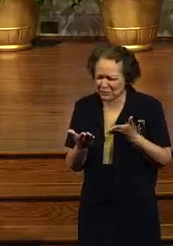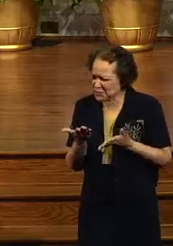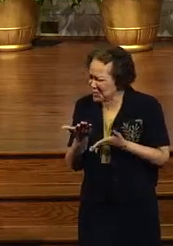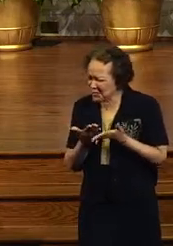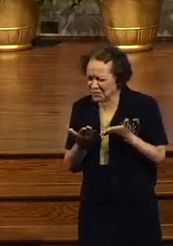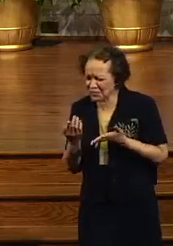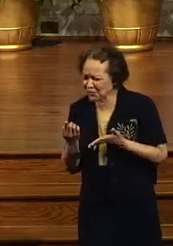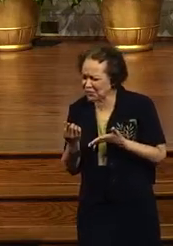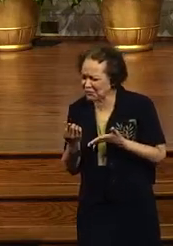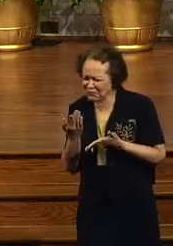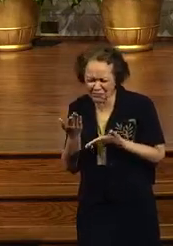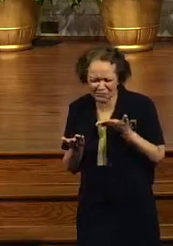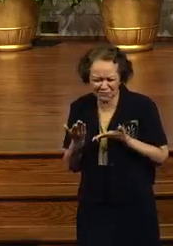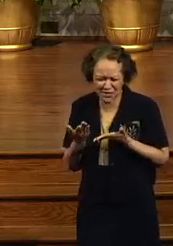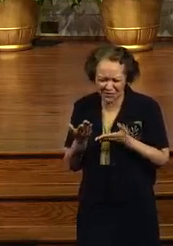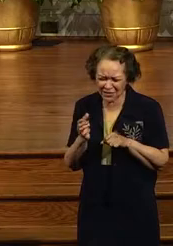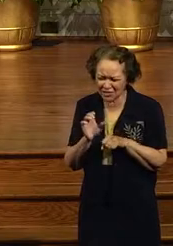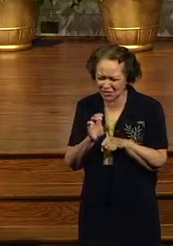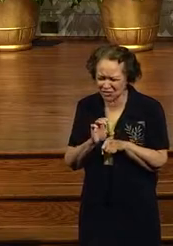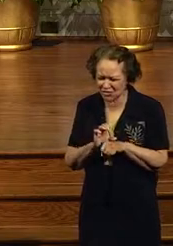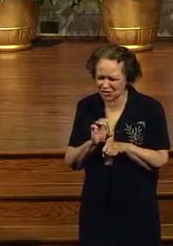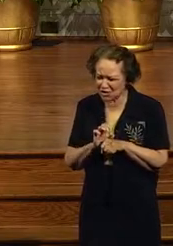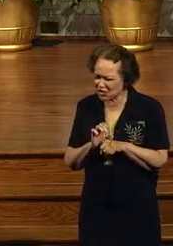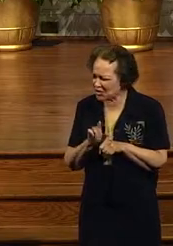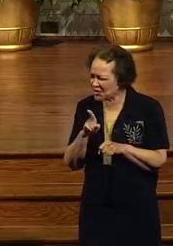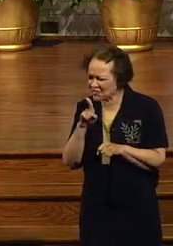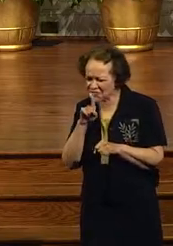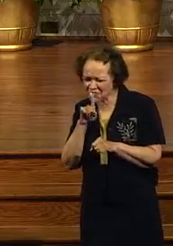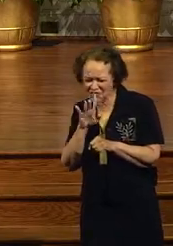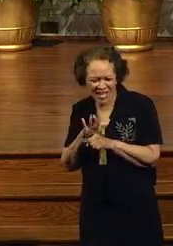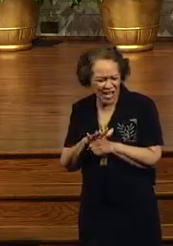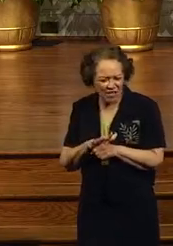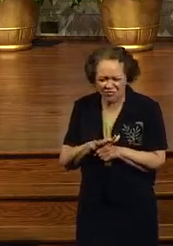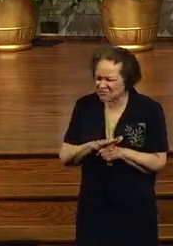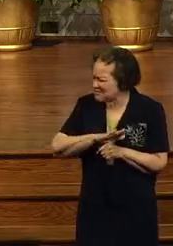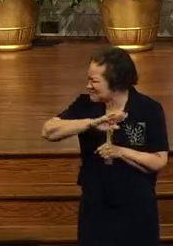church who vowed never to come back in